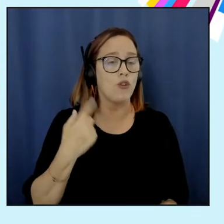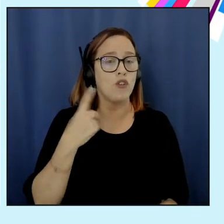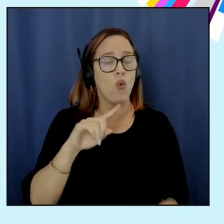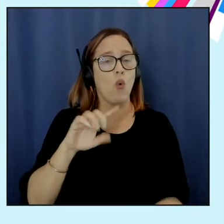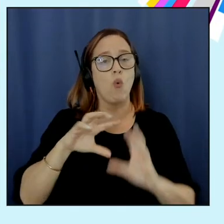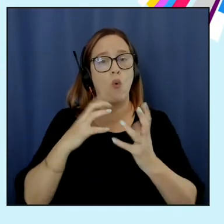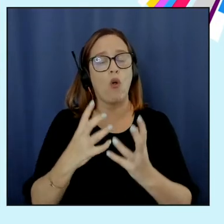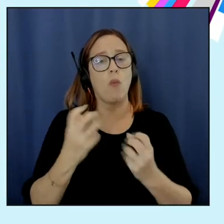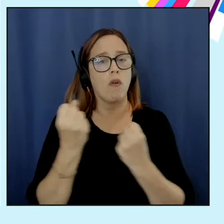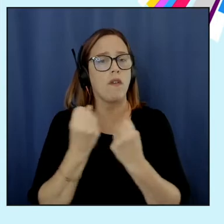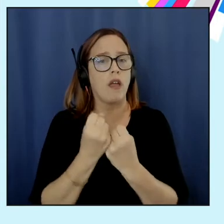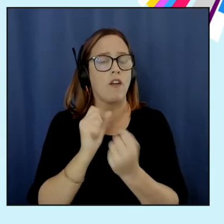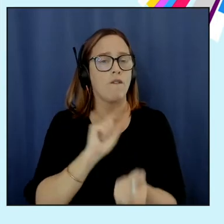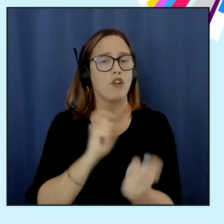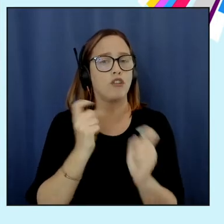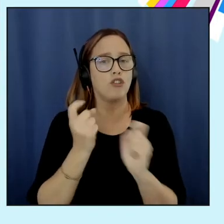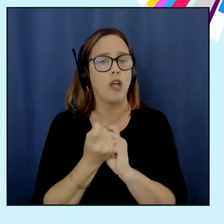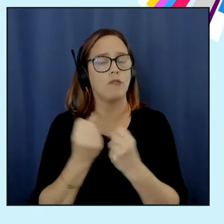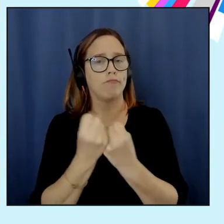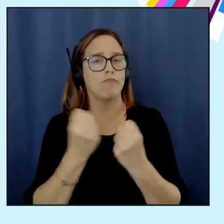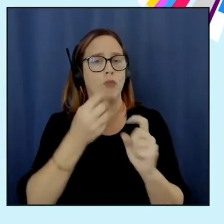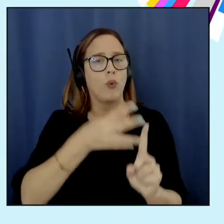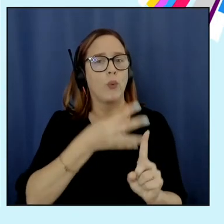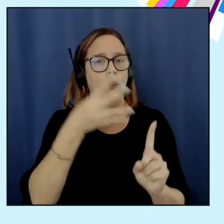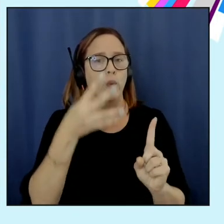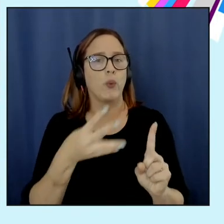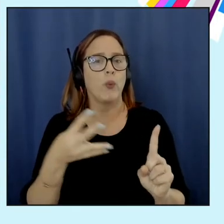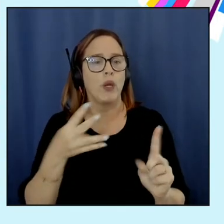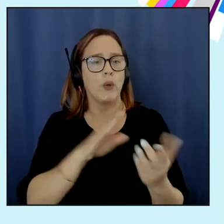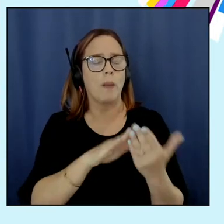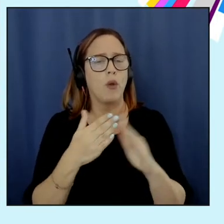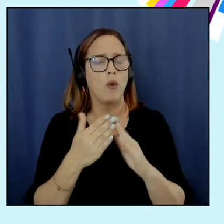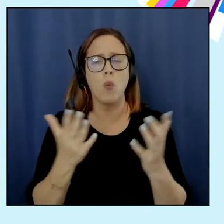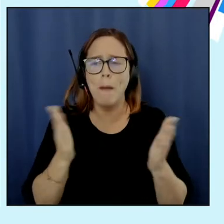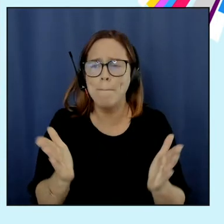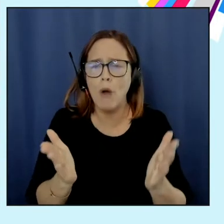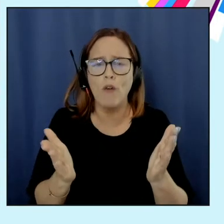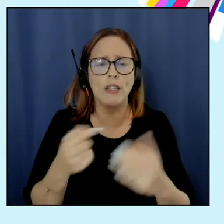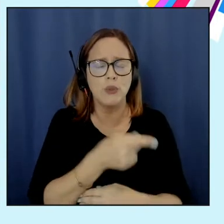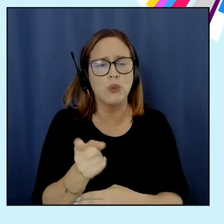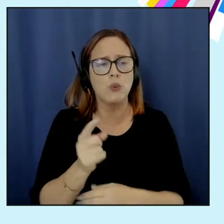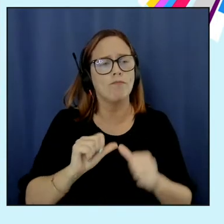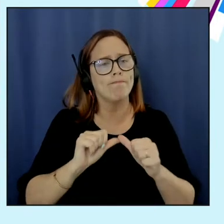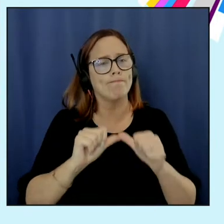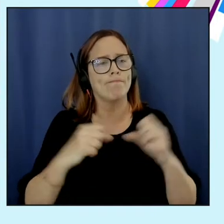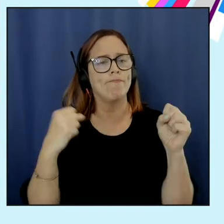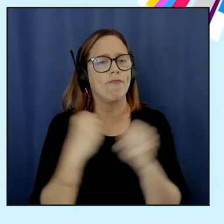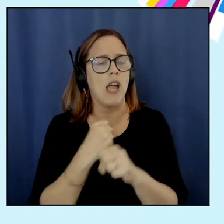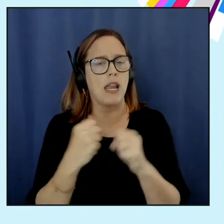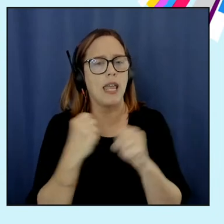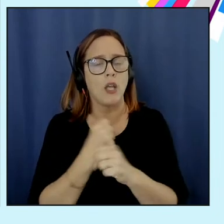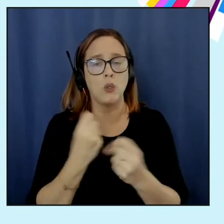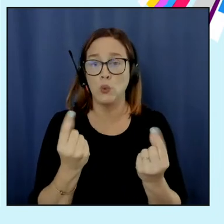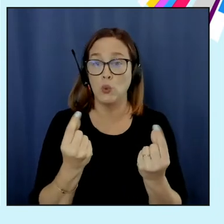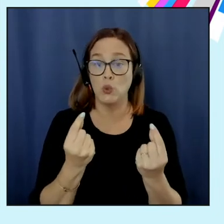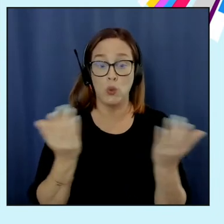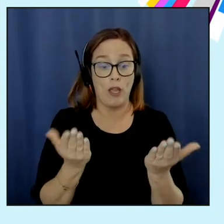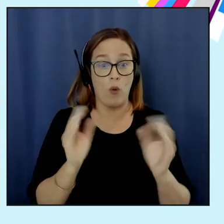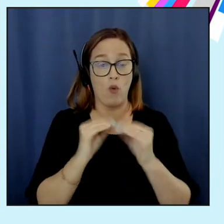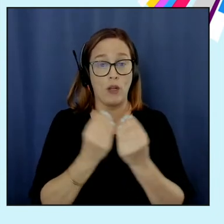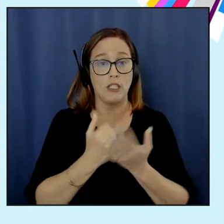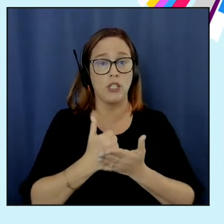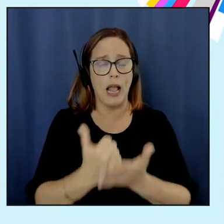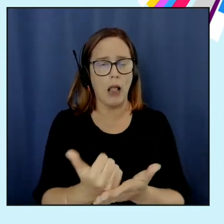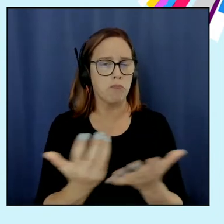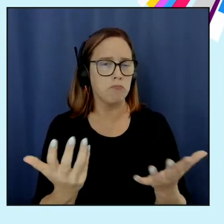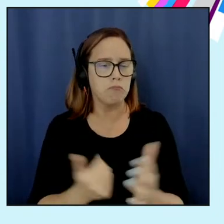community, what motivates you all to keep fighting? And what could we do as an organization to help? Gurchatan, I'm going to go back to you on